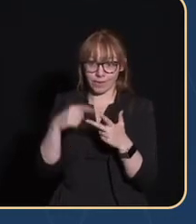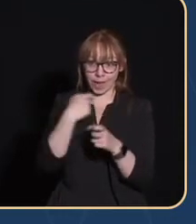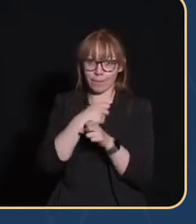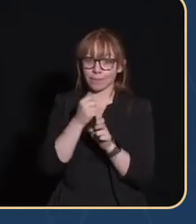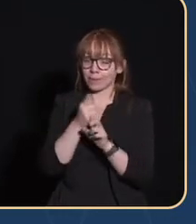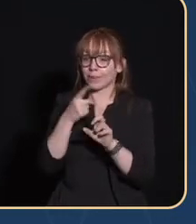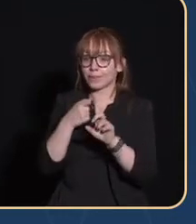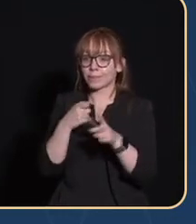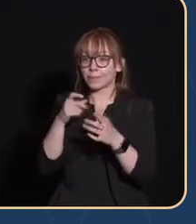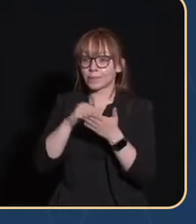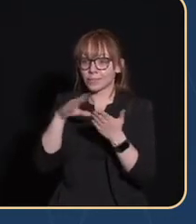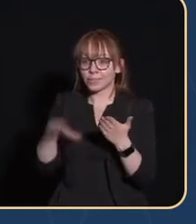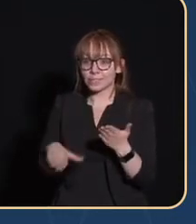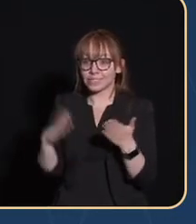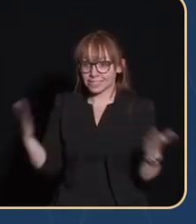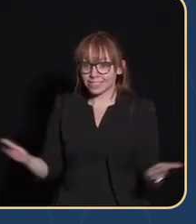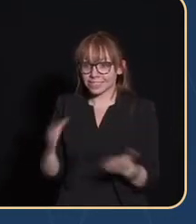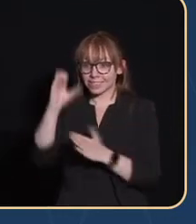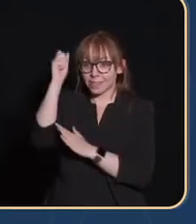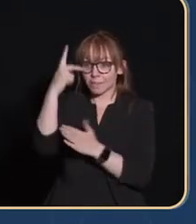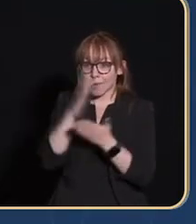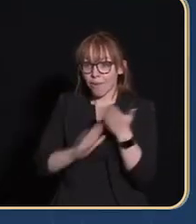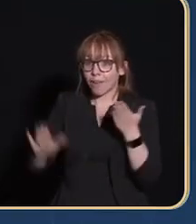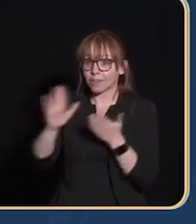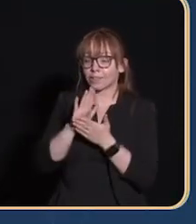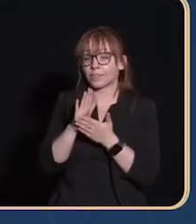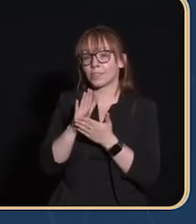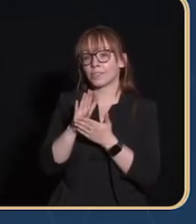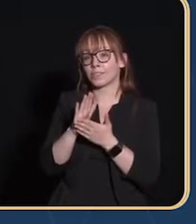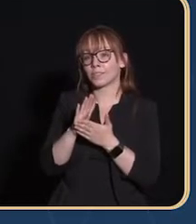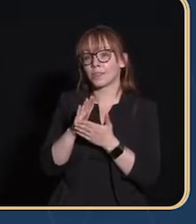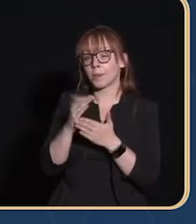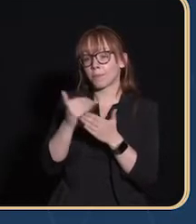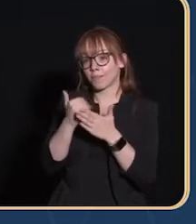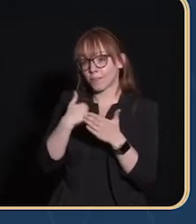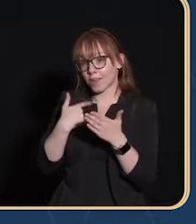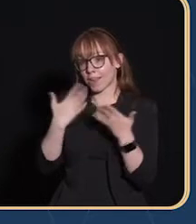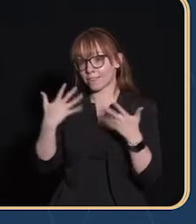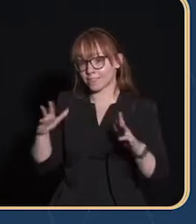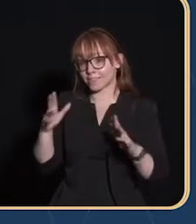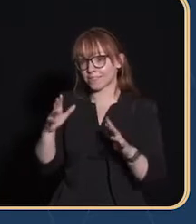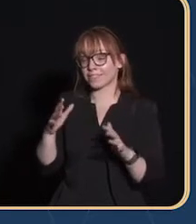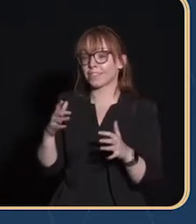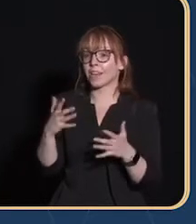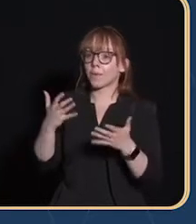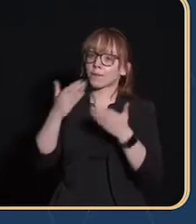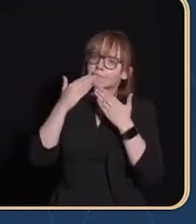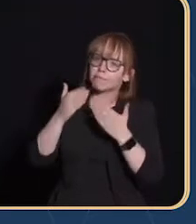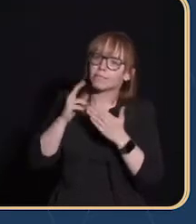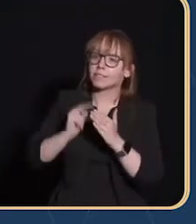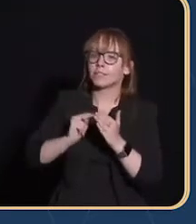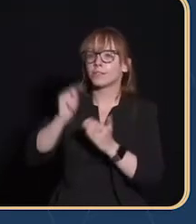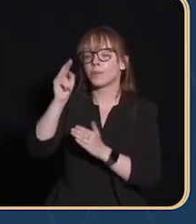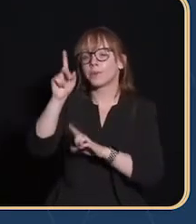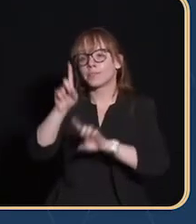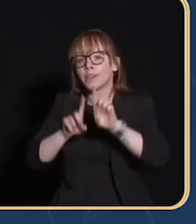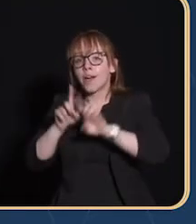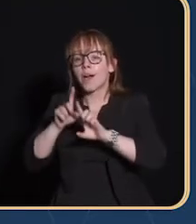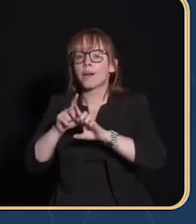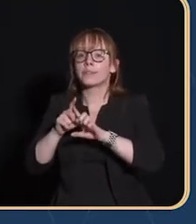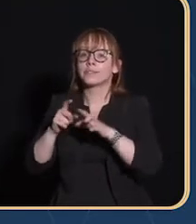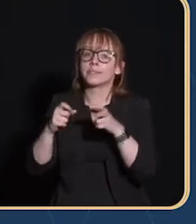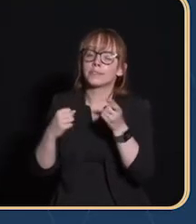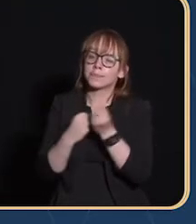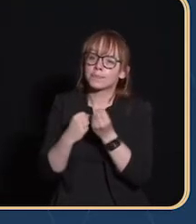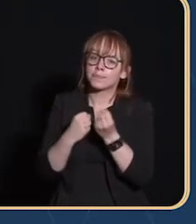by students. Before I end now, I would like to thank our North Star sponsors this year: Creative